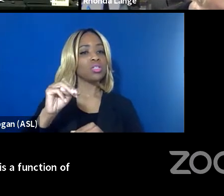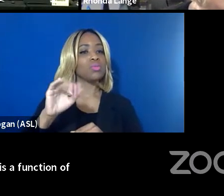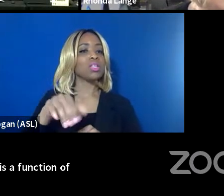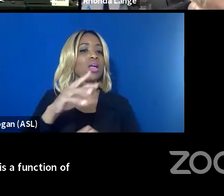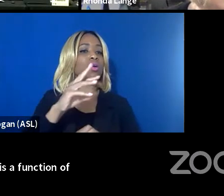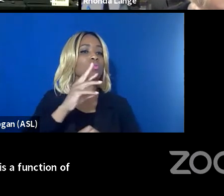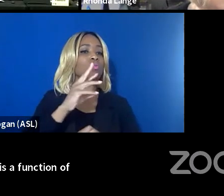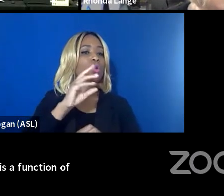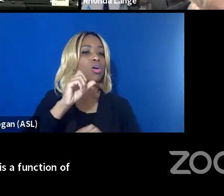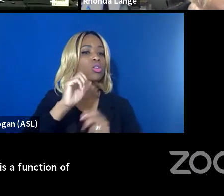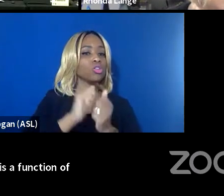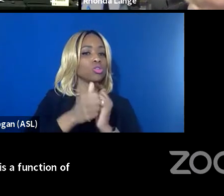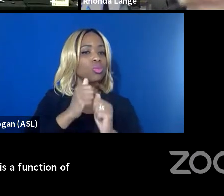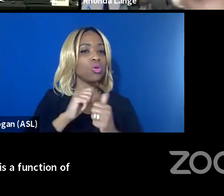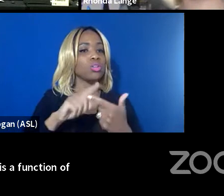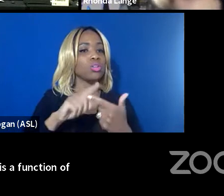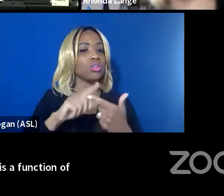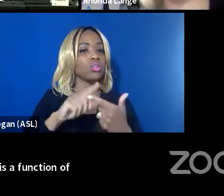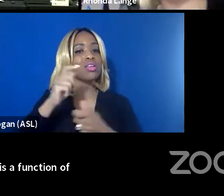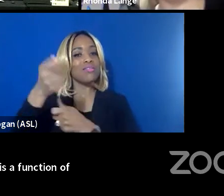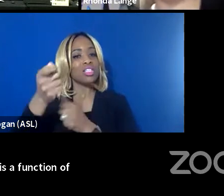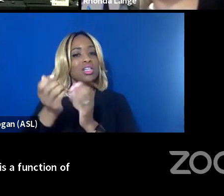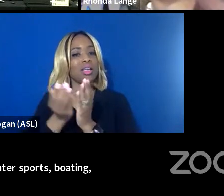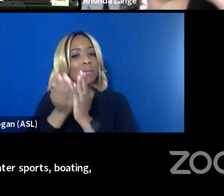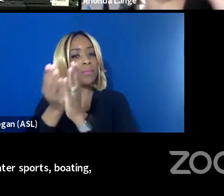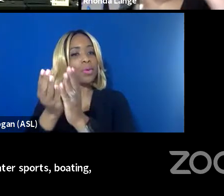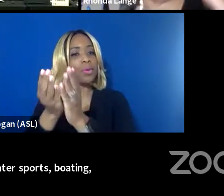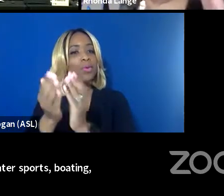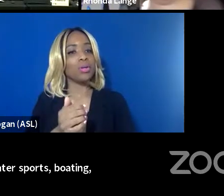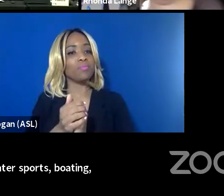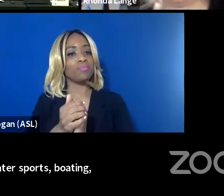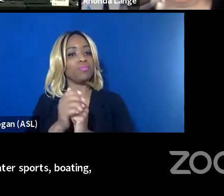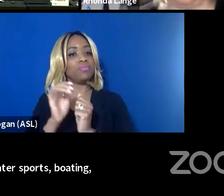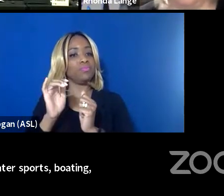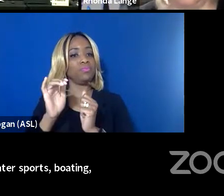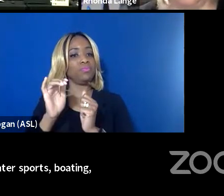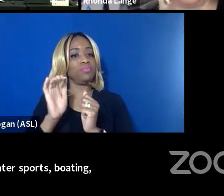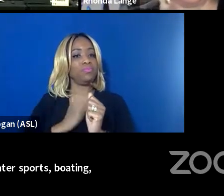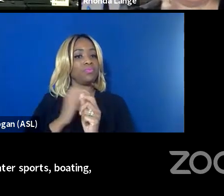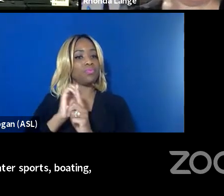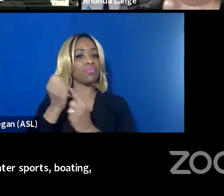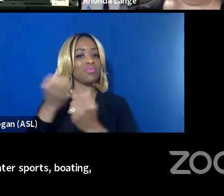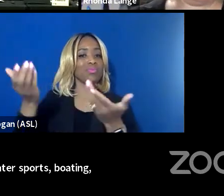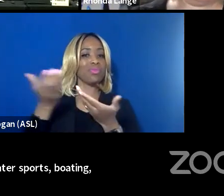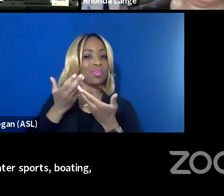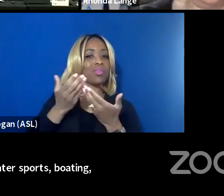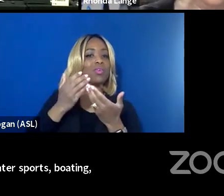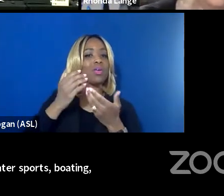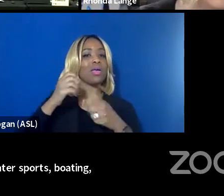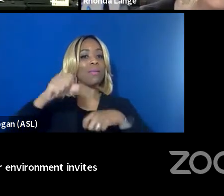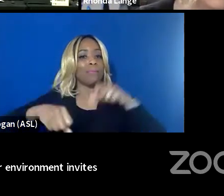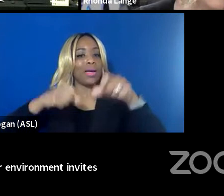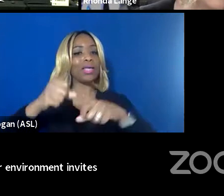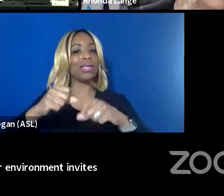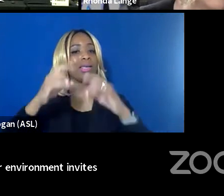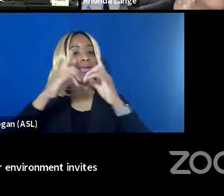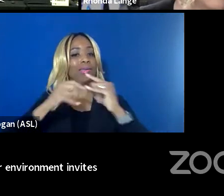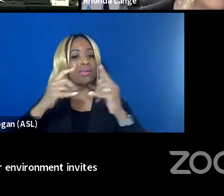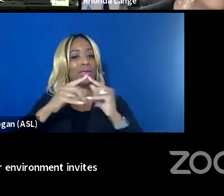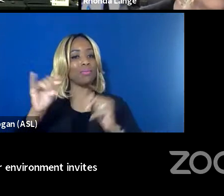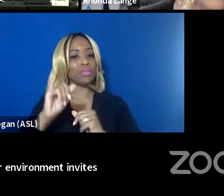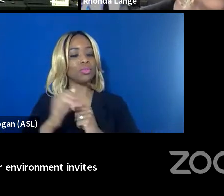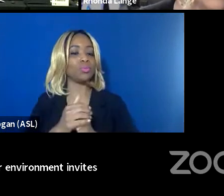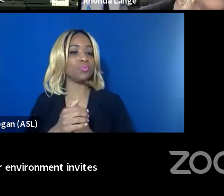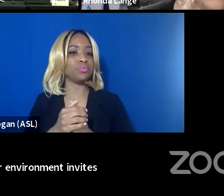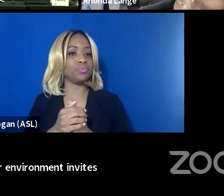boating, and fishing. In addition, our environment invites camping and biking. This is not to say